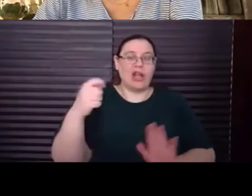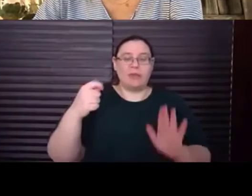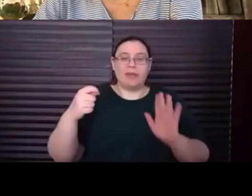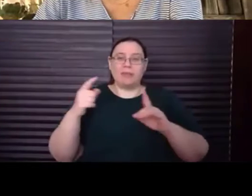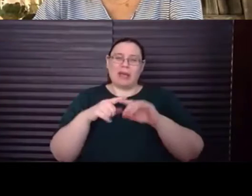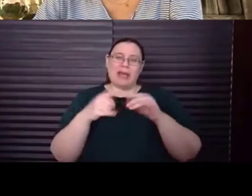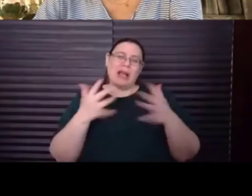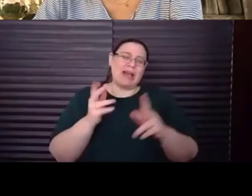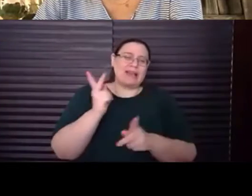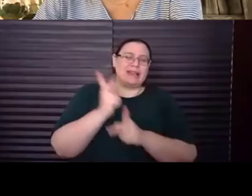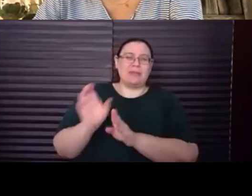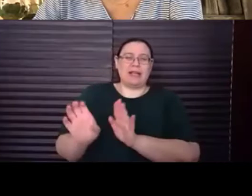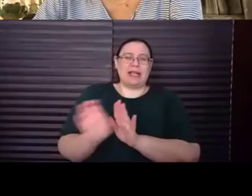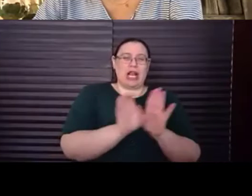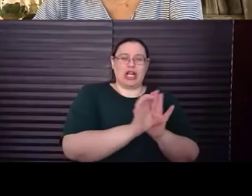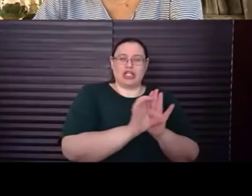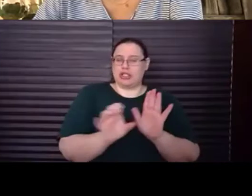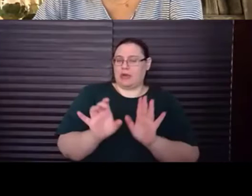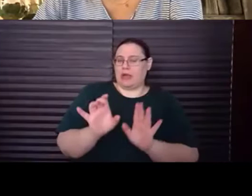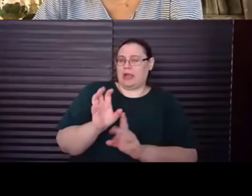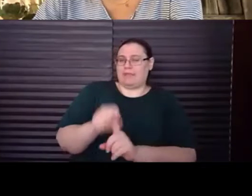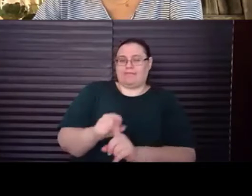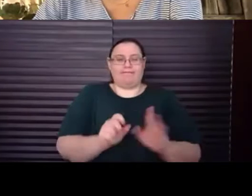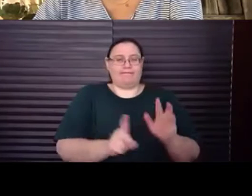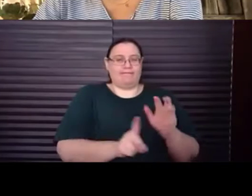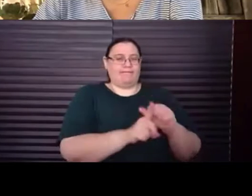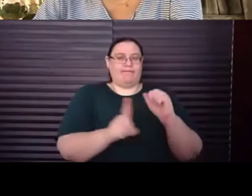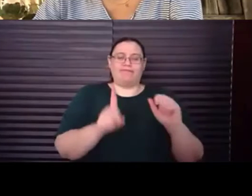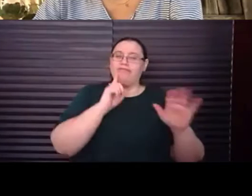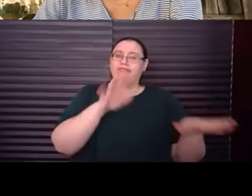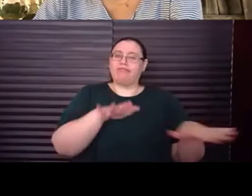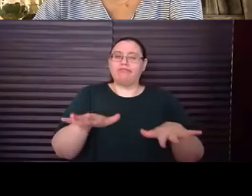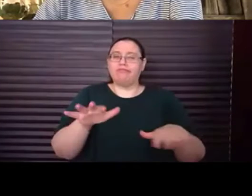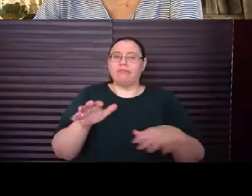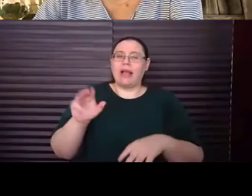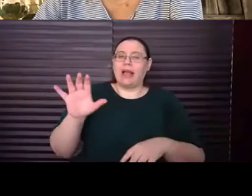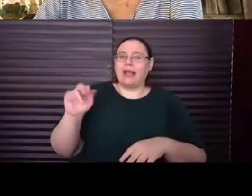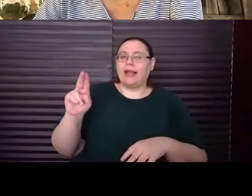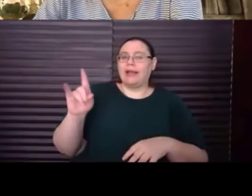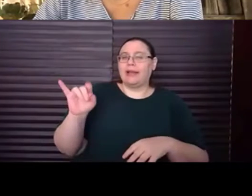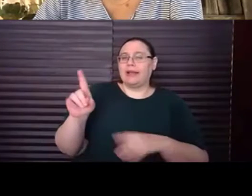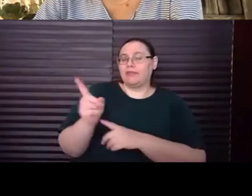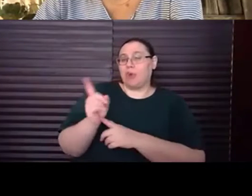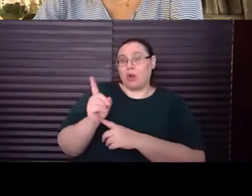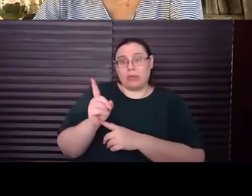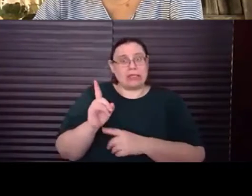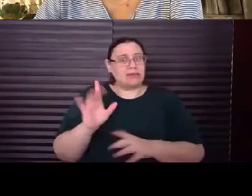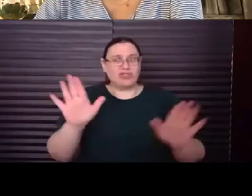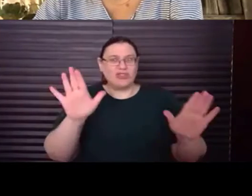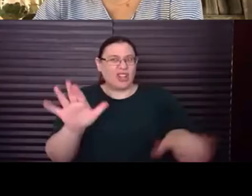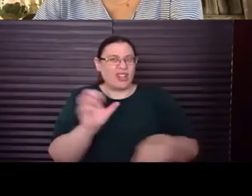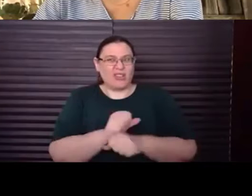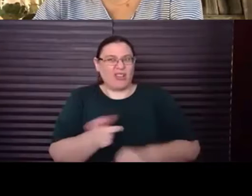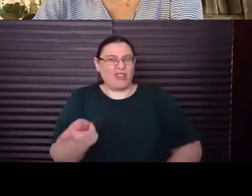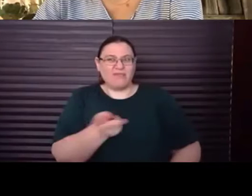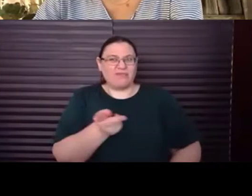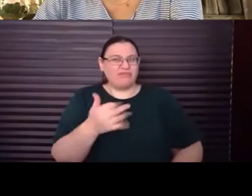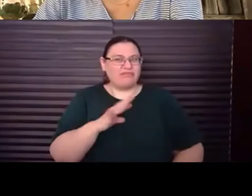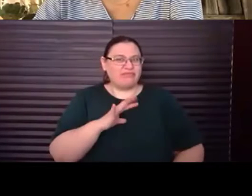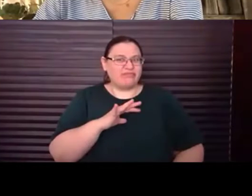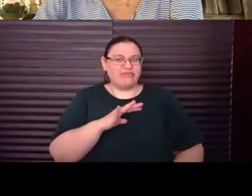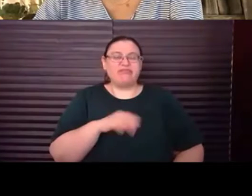little bit in character so that I can capture some sort of candid moments with them. And they did a really great job